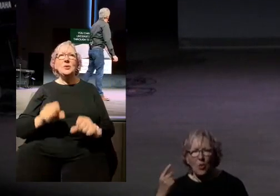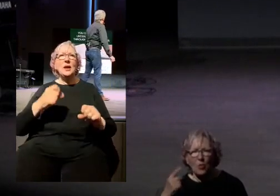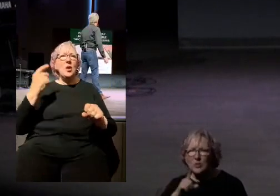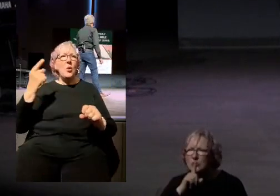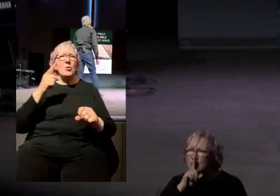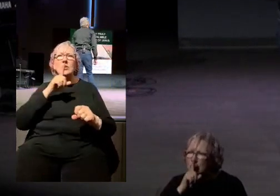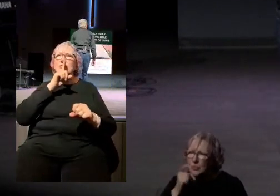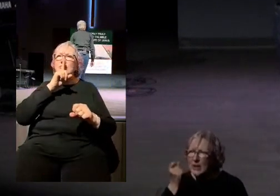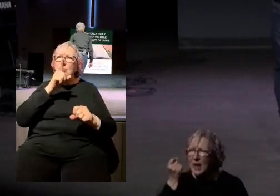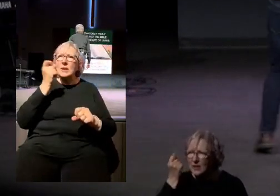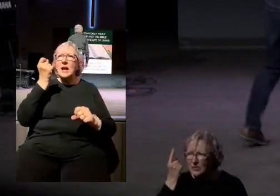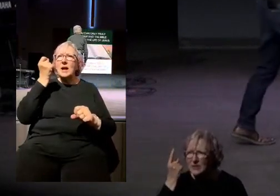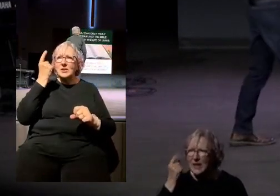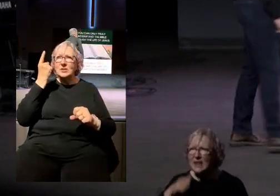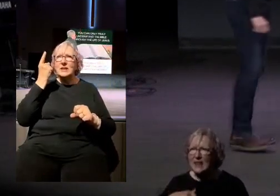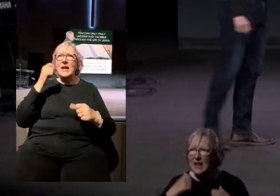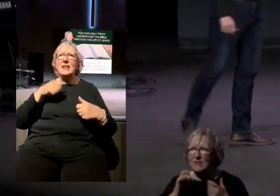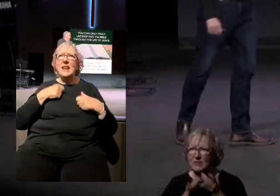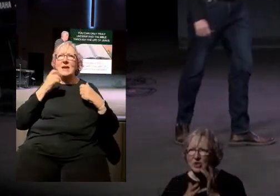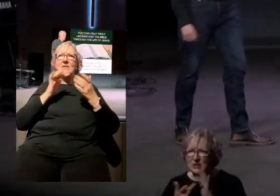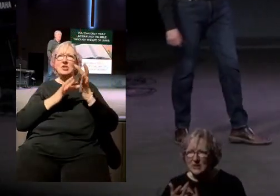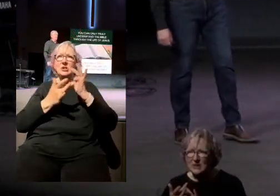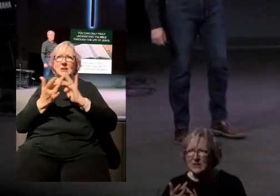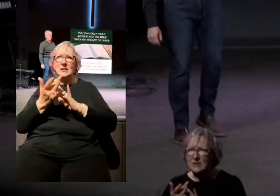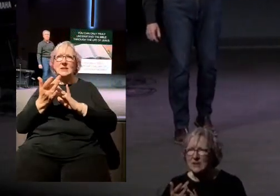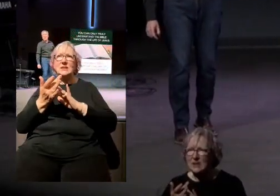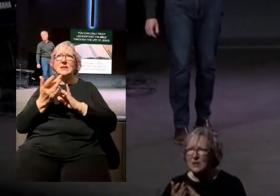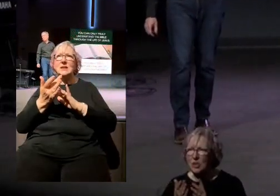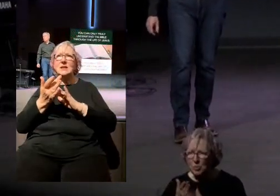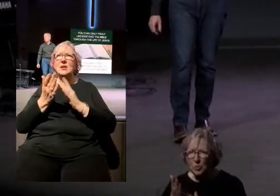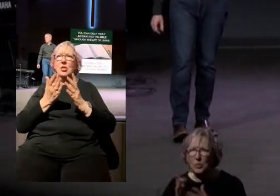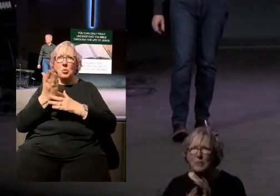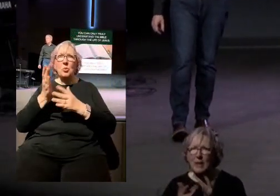truly understand the life of Jesus through the Bible.